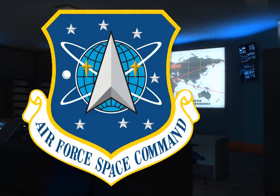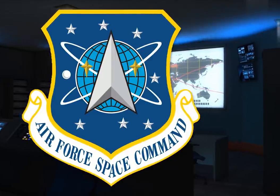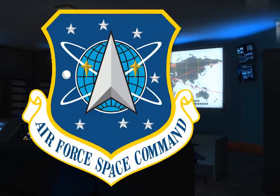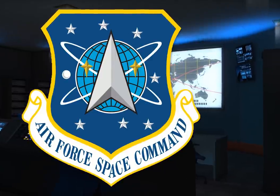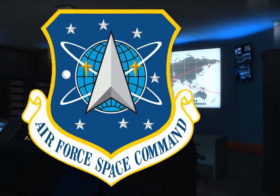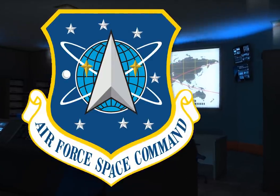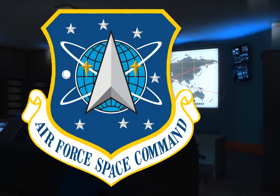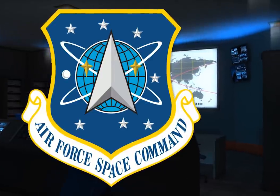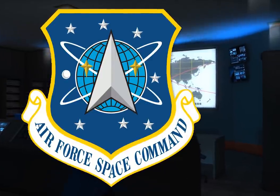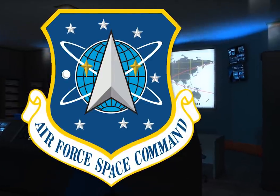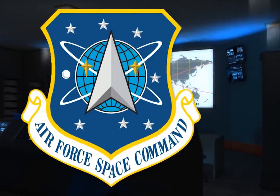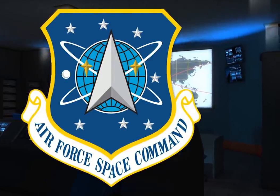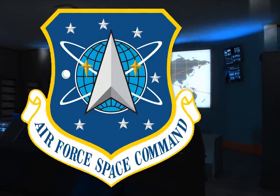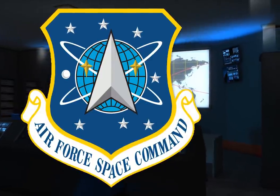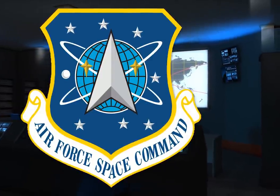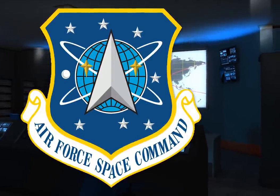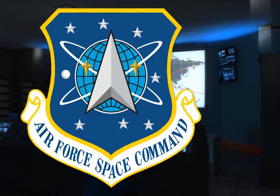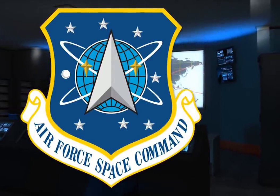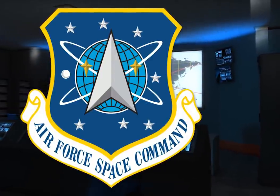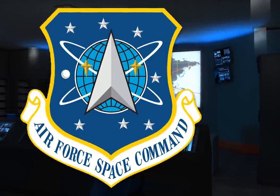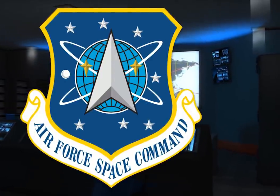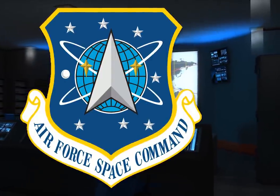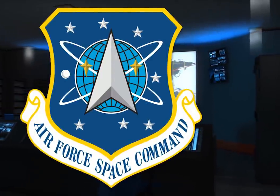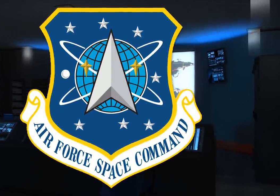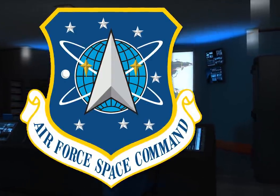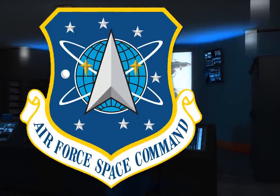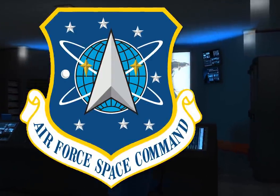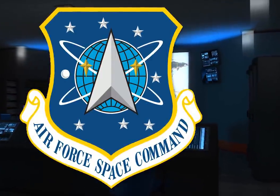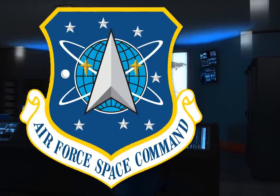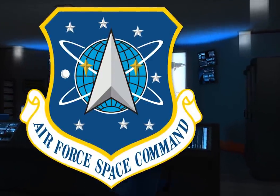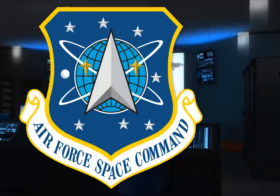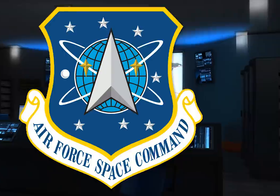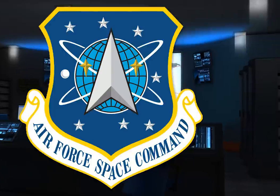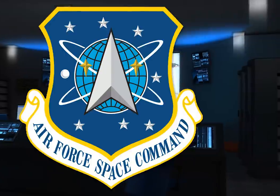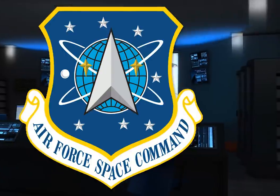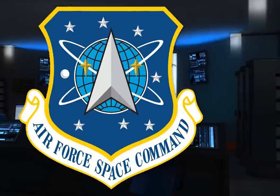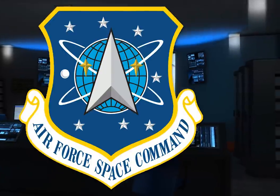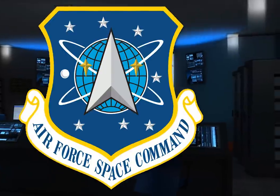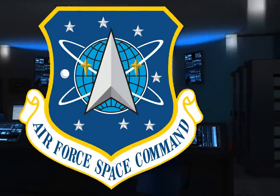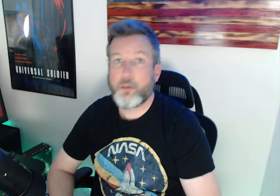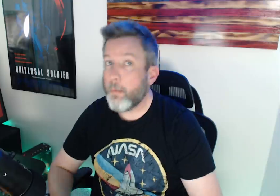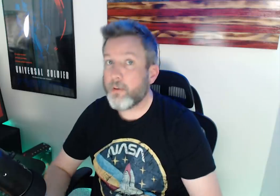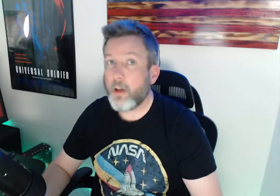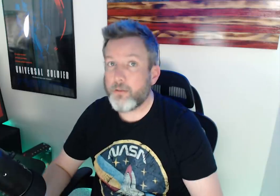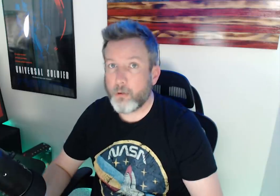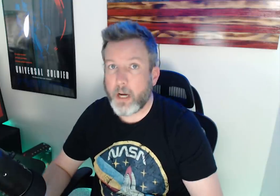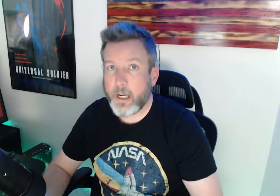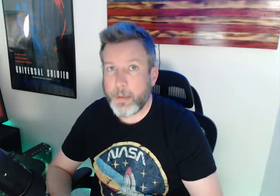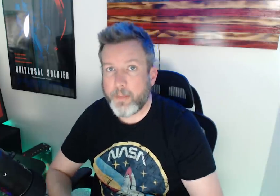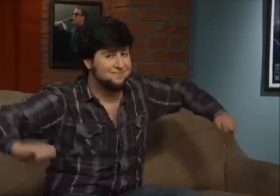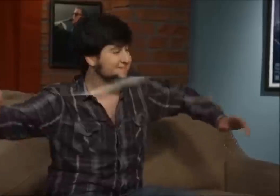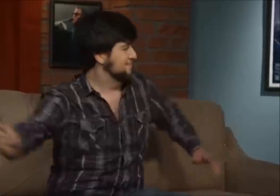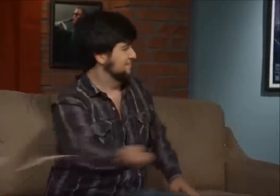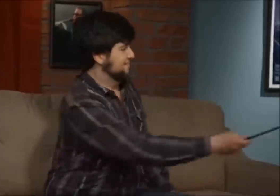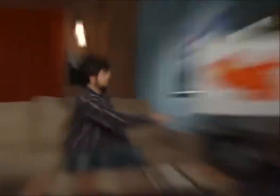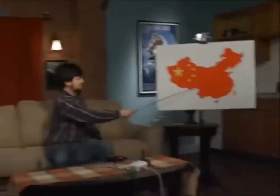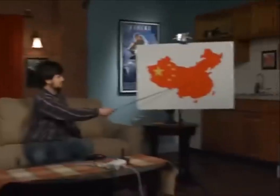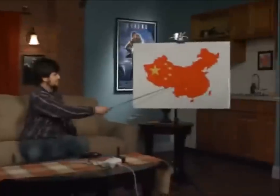Space Force logo looks pretty much like the Air Force Space Command logo, which has been around since the 80s. Trump was also right about